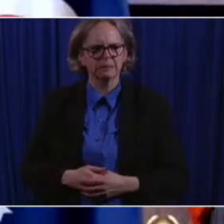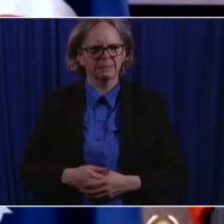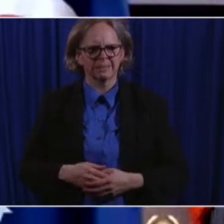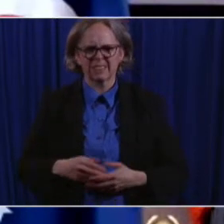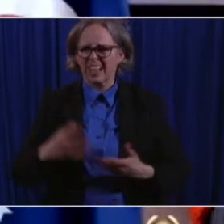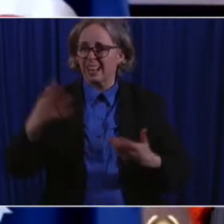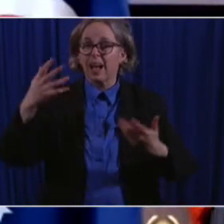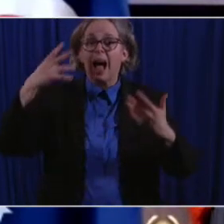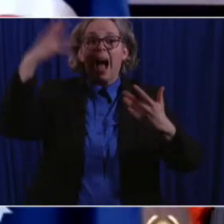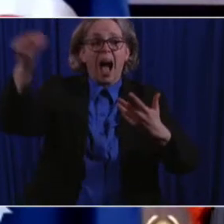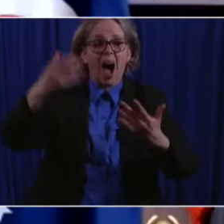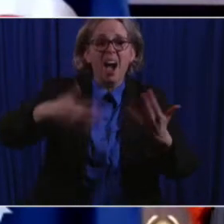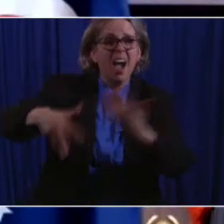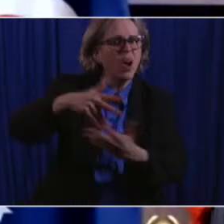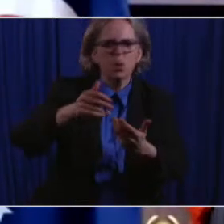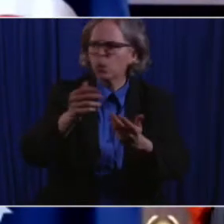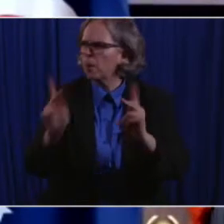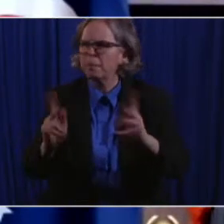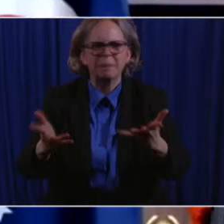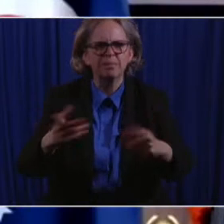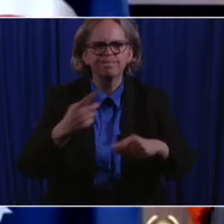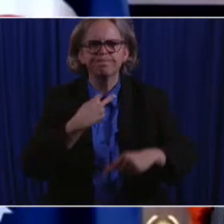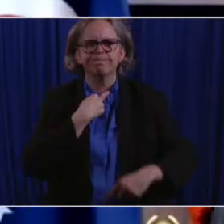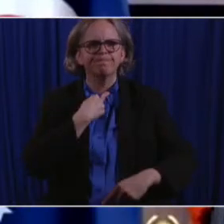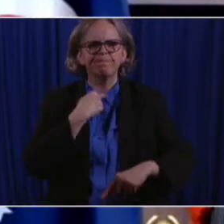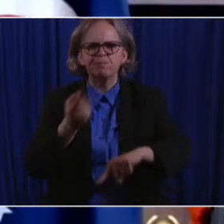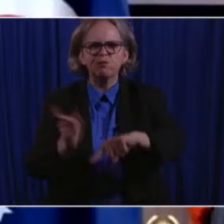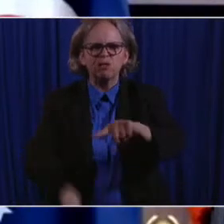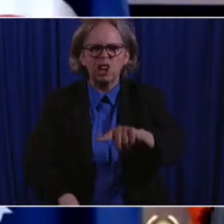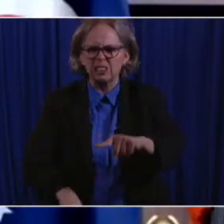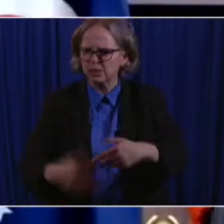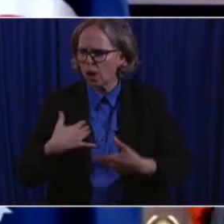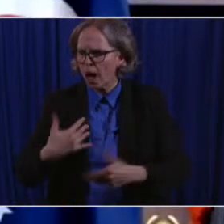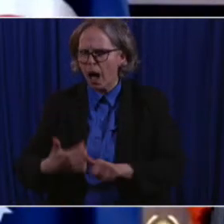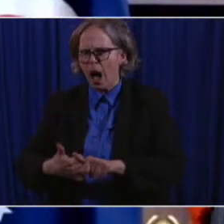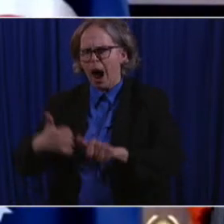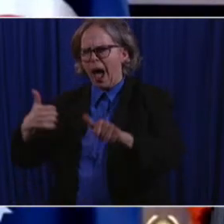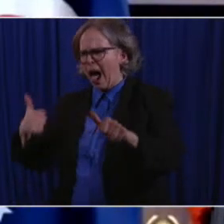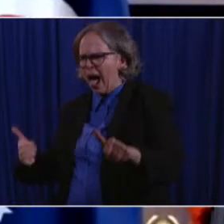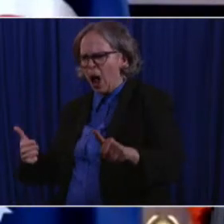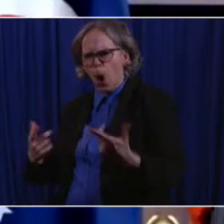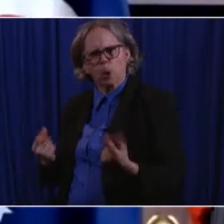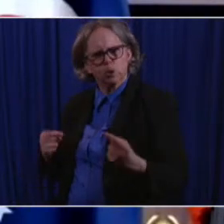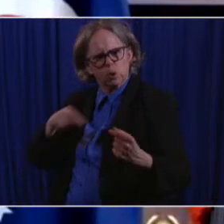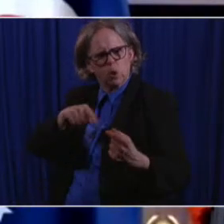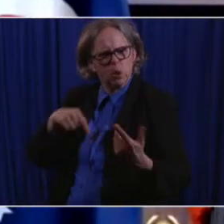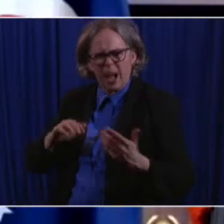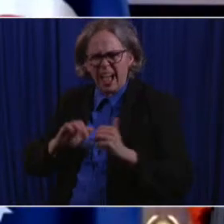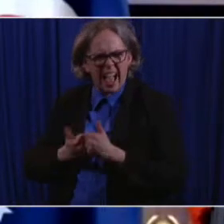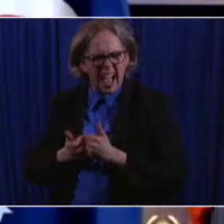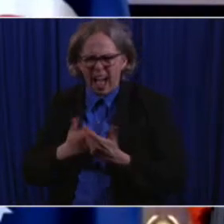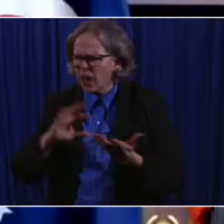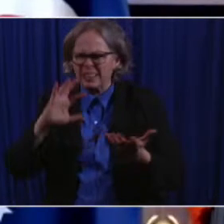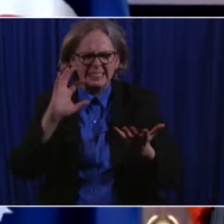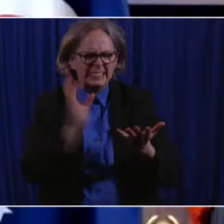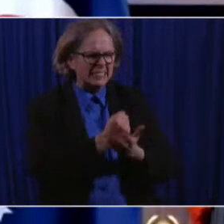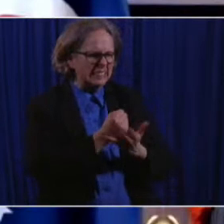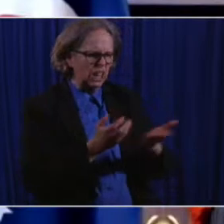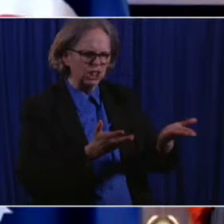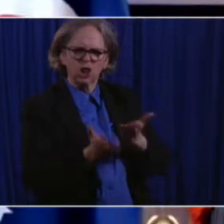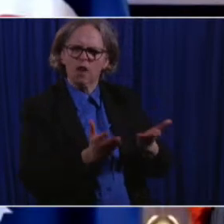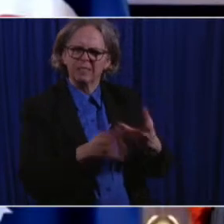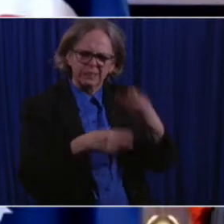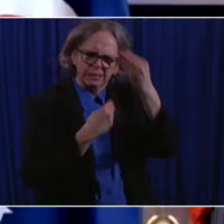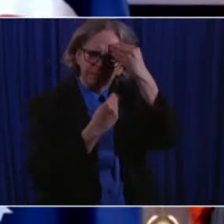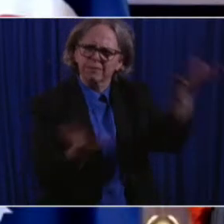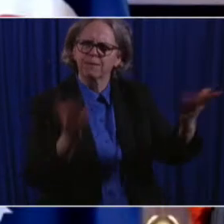appear in person, and that has health benefits, but it also saves people time and money. And we're going to focus today on the